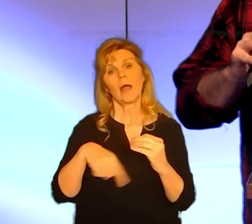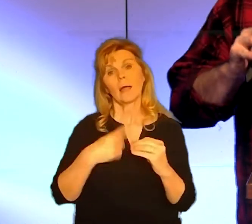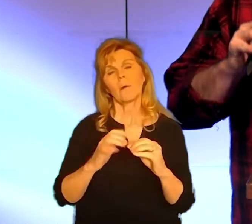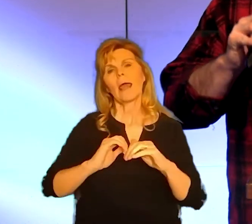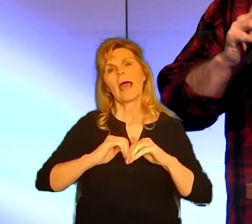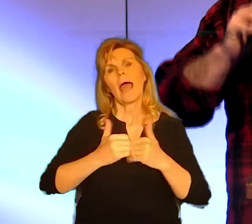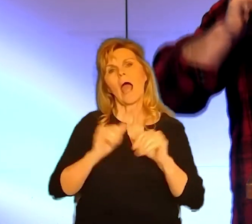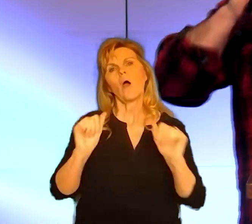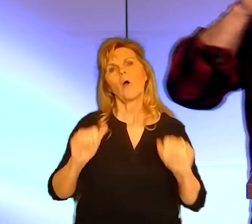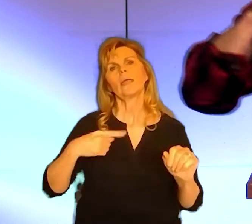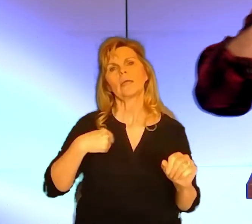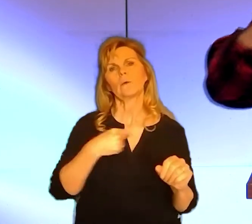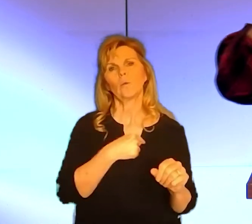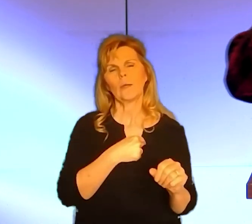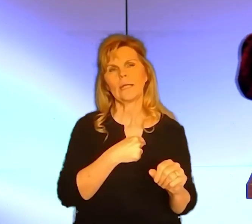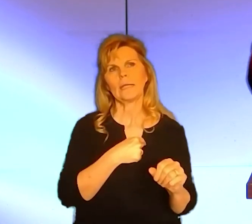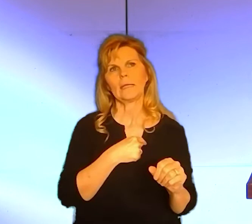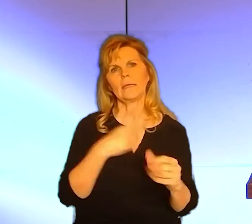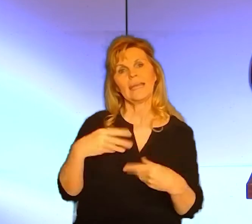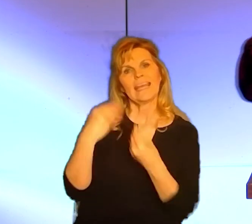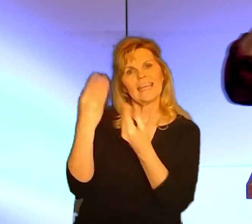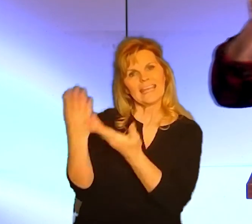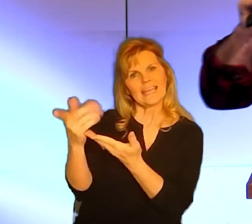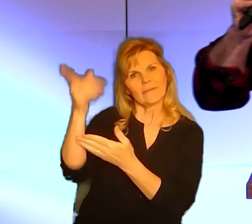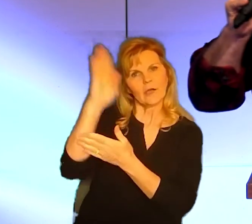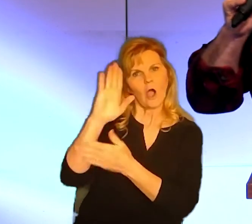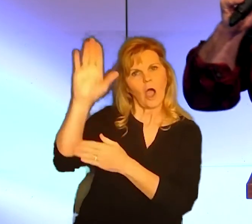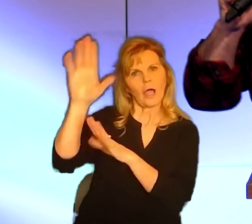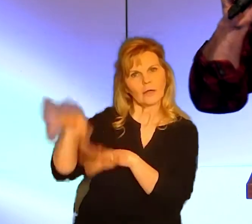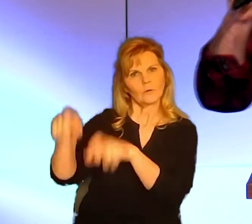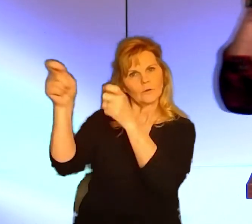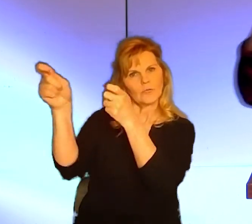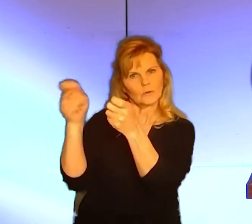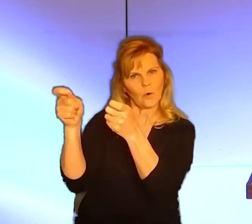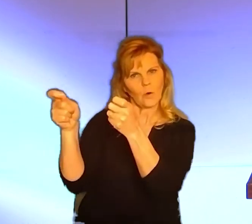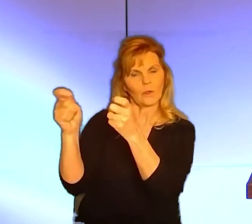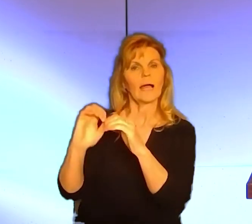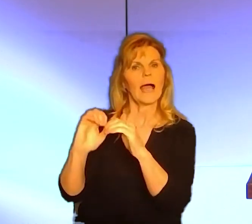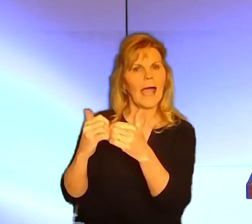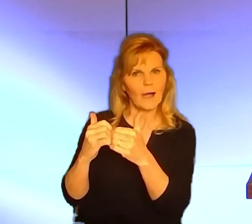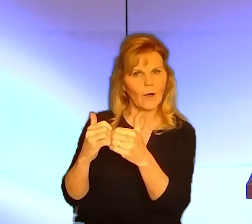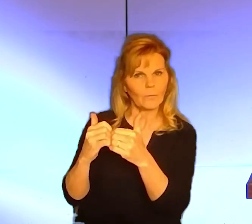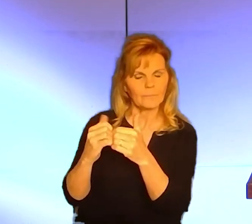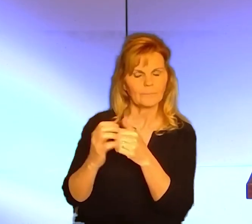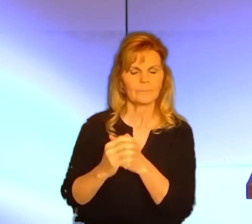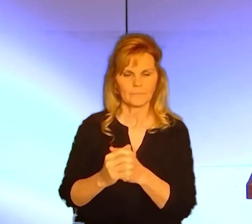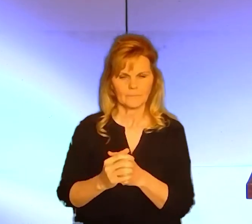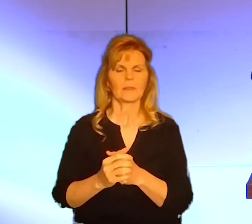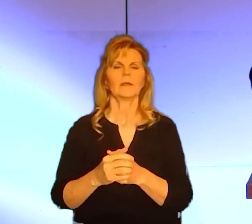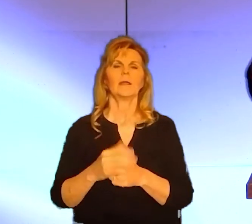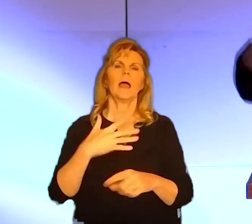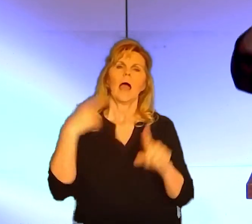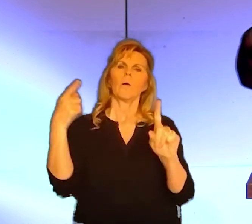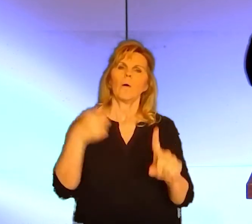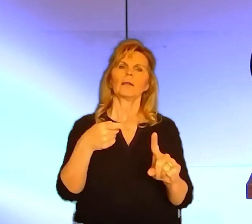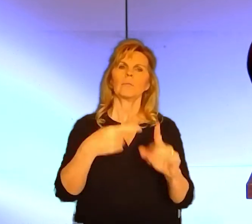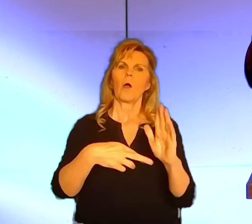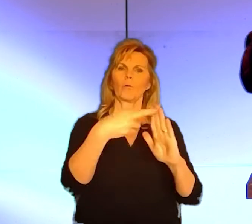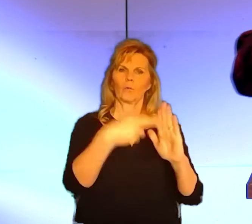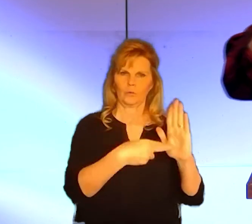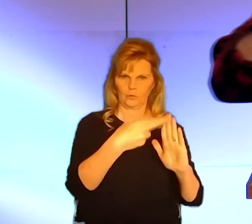how can we give God control. Because, and I want to talk about